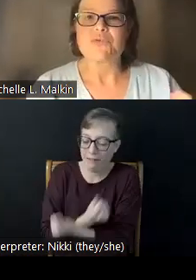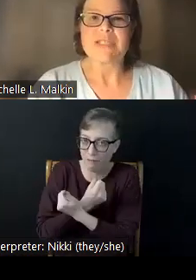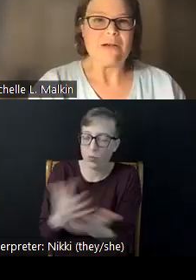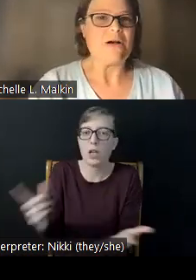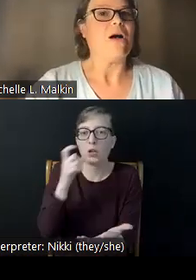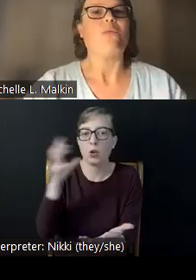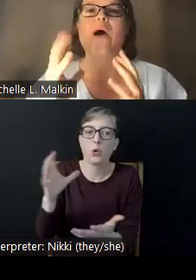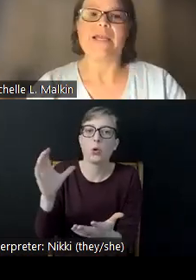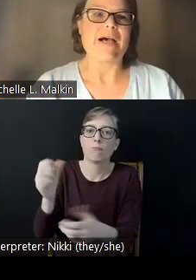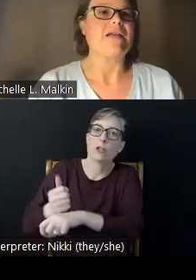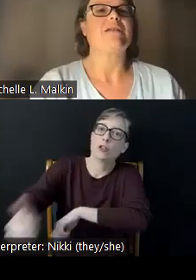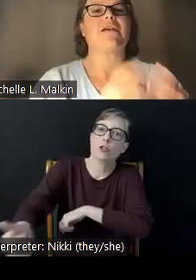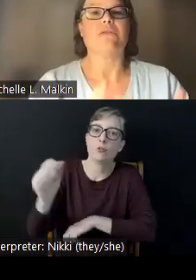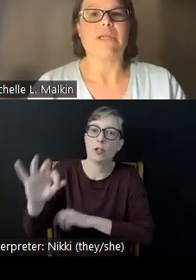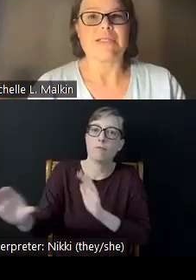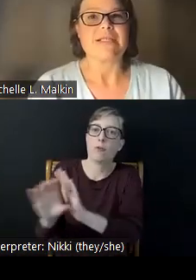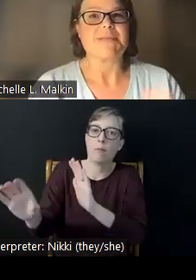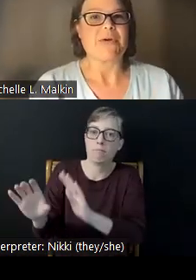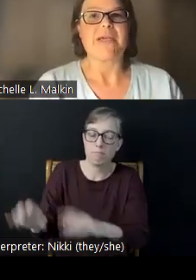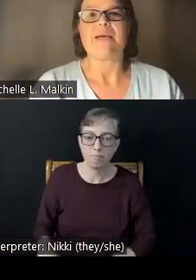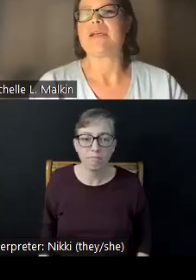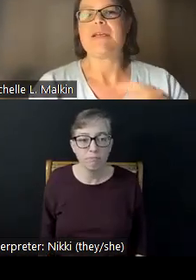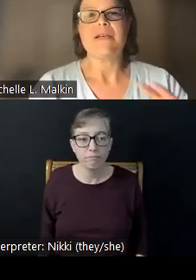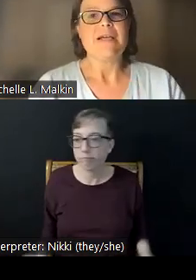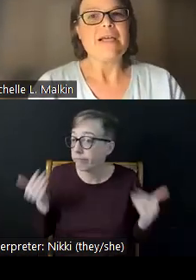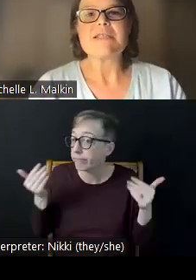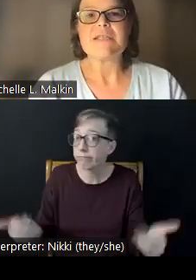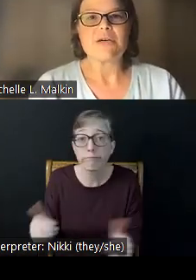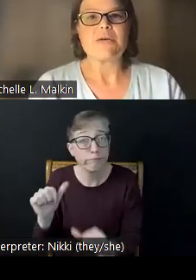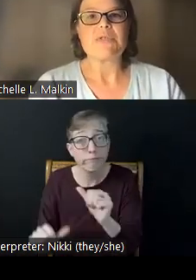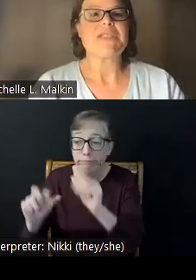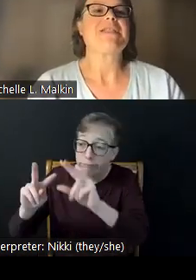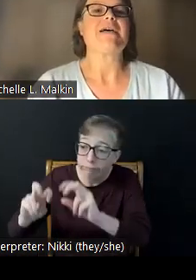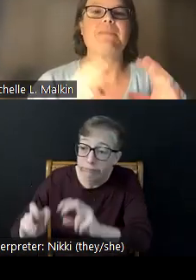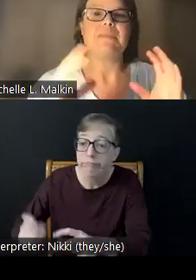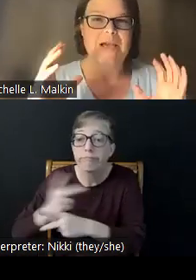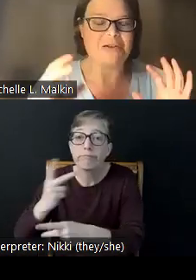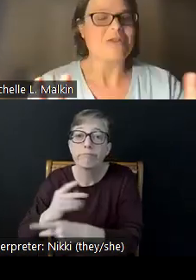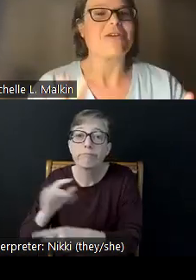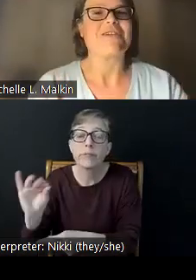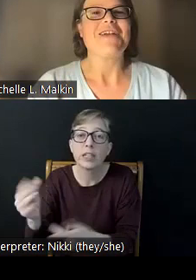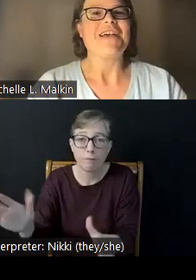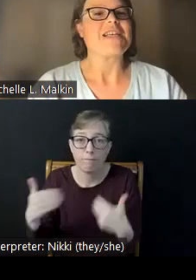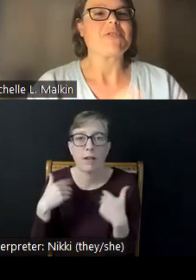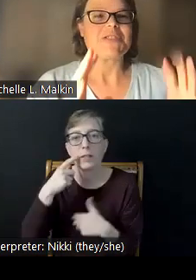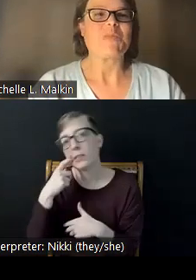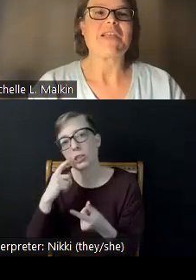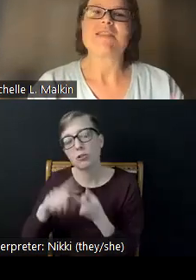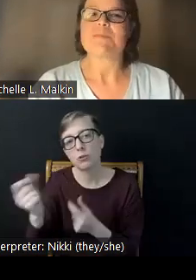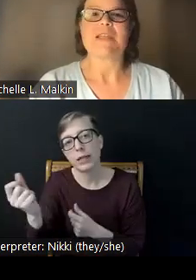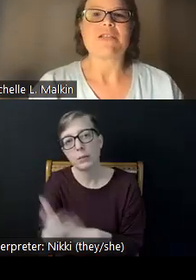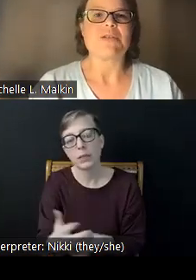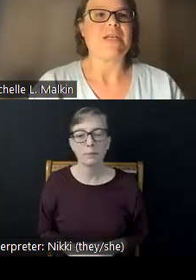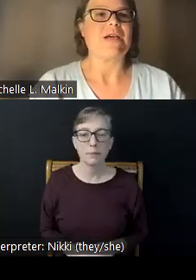for drugs and alcohol. Why not include an assessment around gambling? It doesn't occur most of the time. I know there are exceptions, but